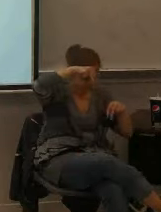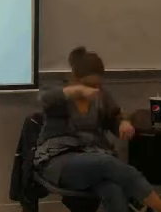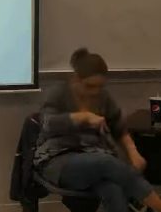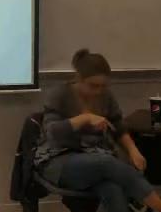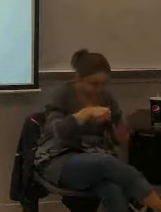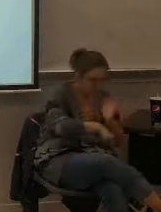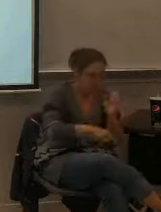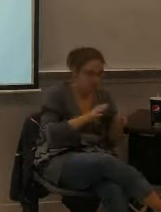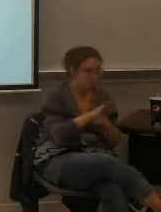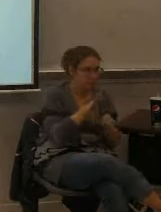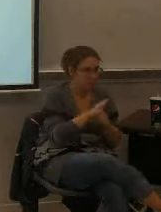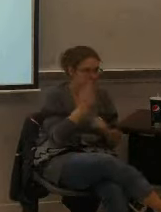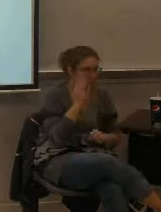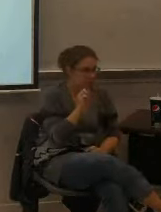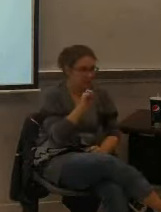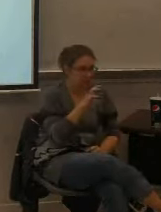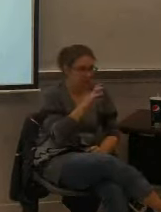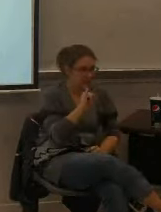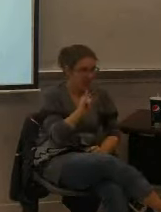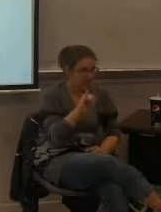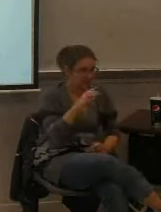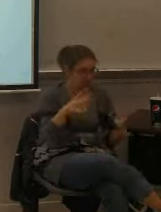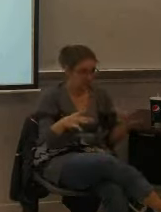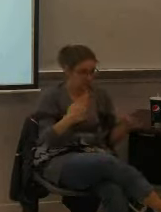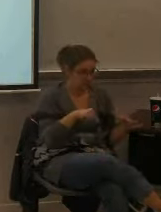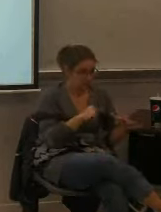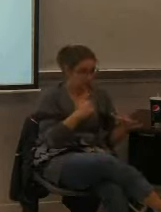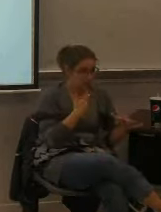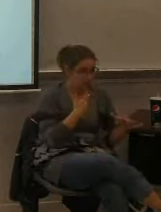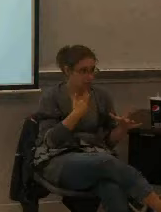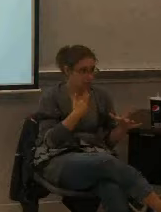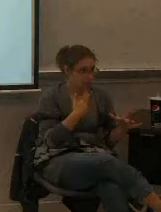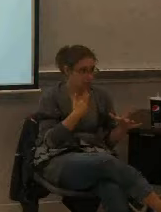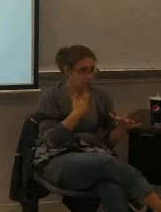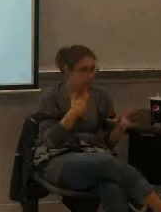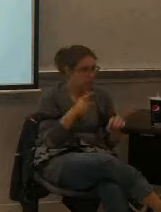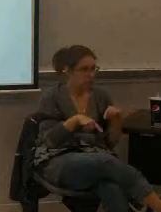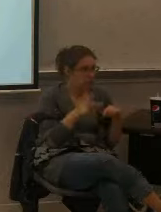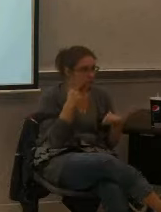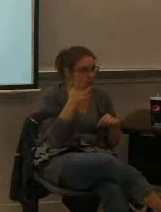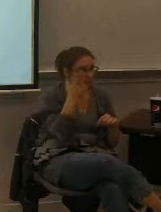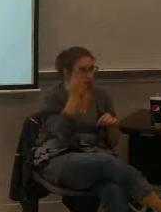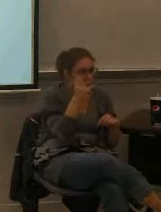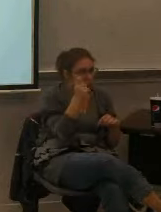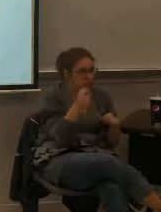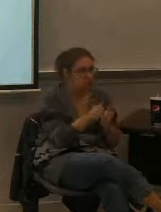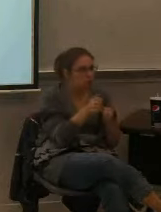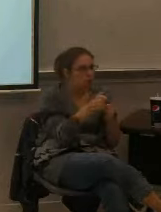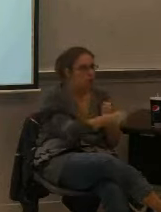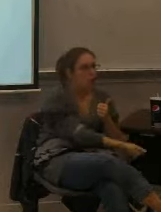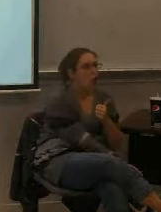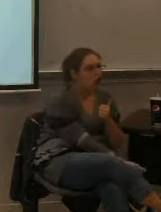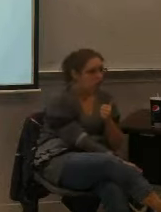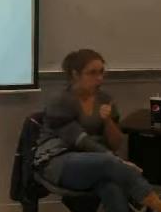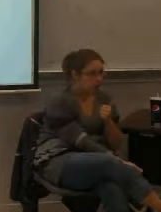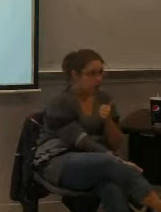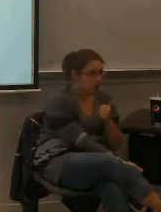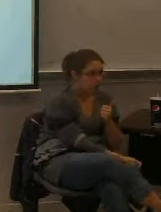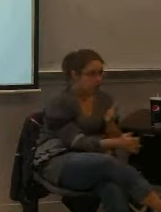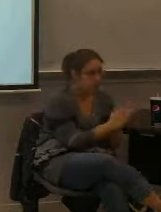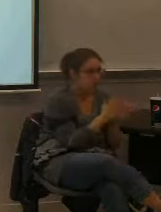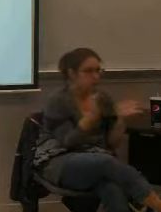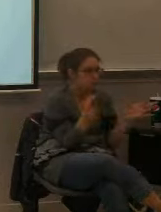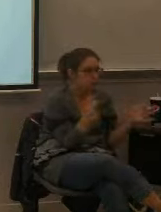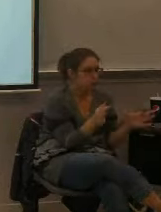that's deep enough, like the little secchi disc that we have. You lose sight of it because it just becomes too small, right?